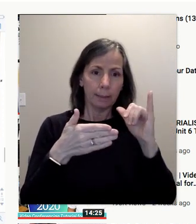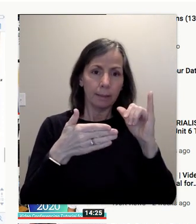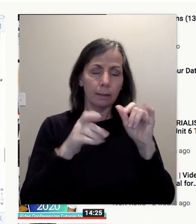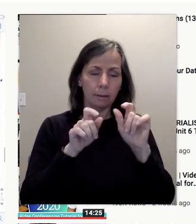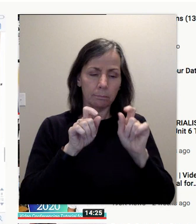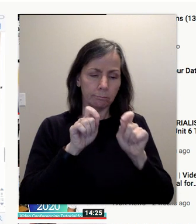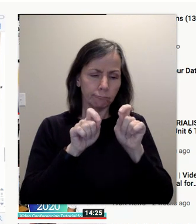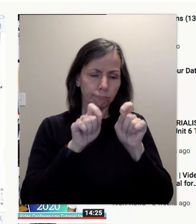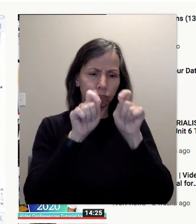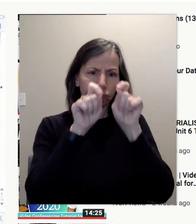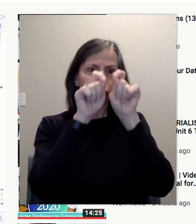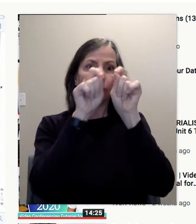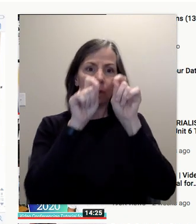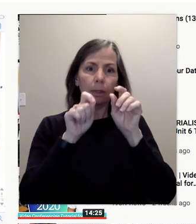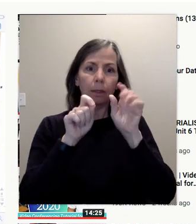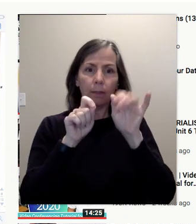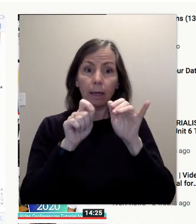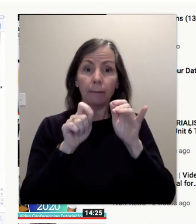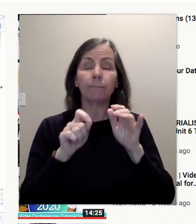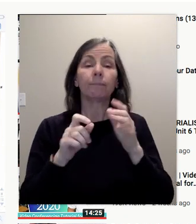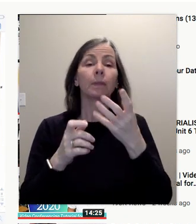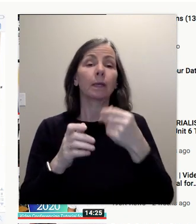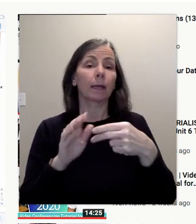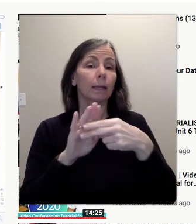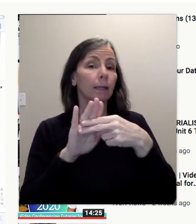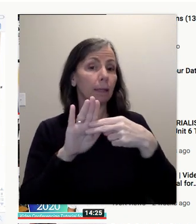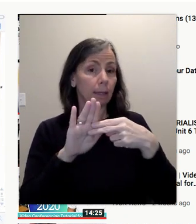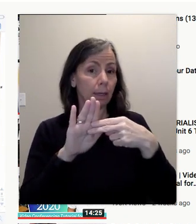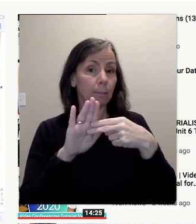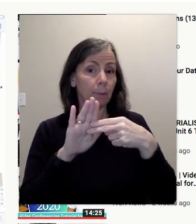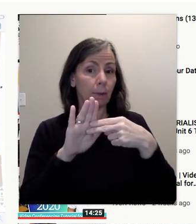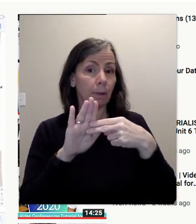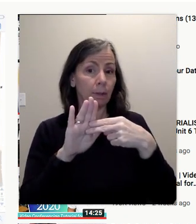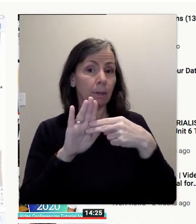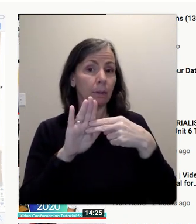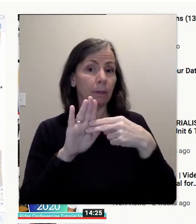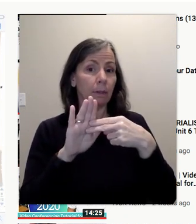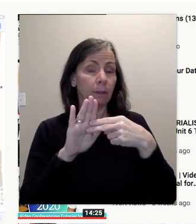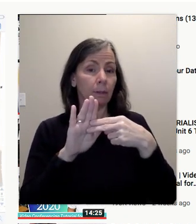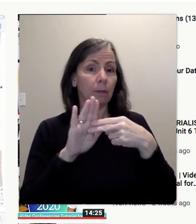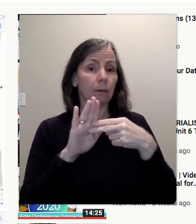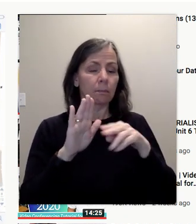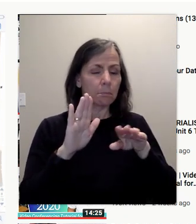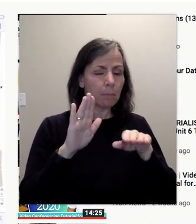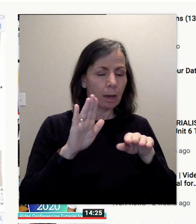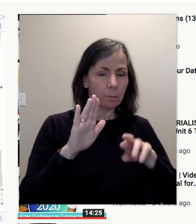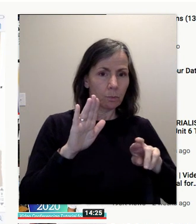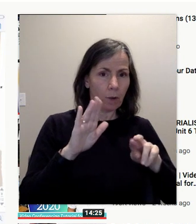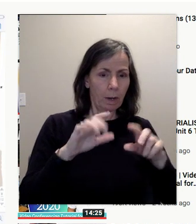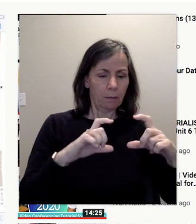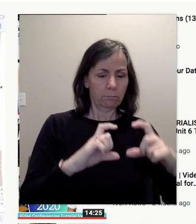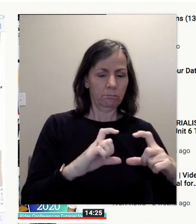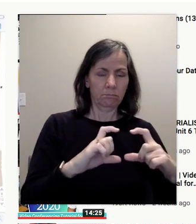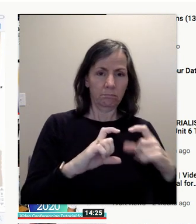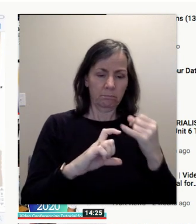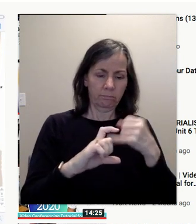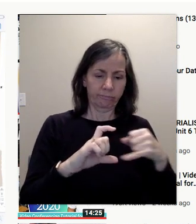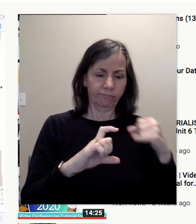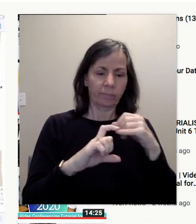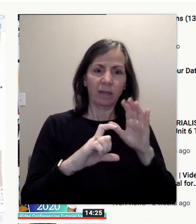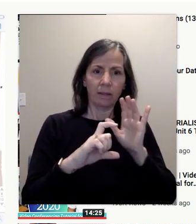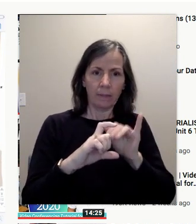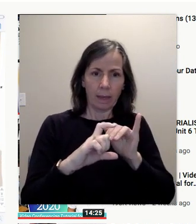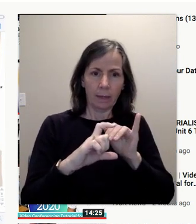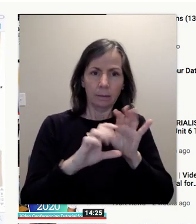And then you need to label in the bottom right all of this